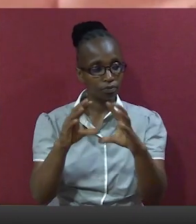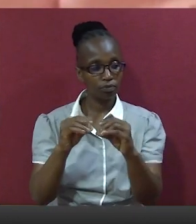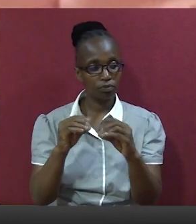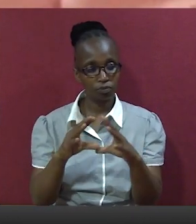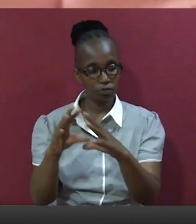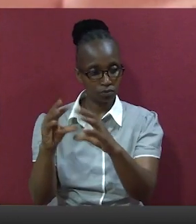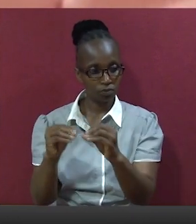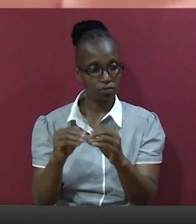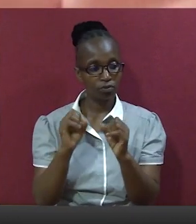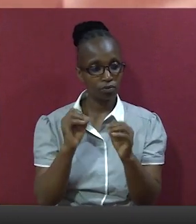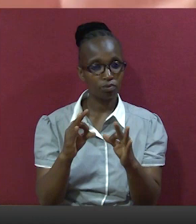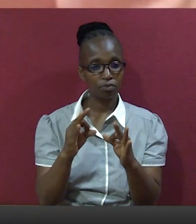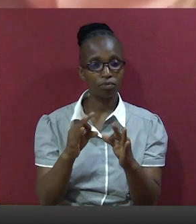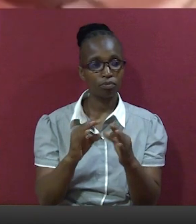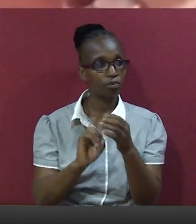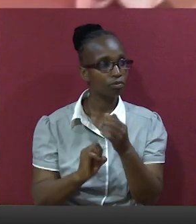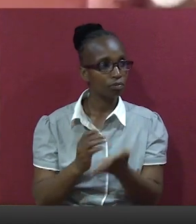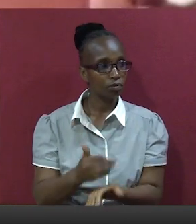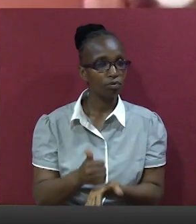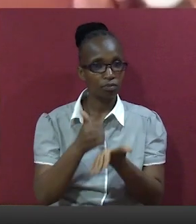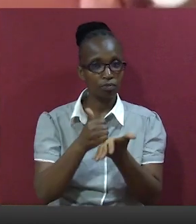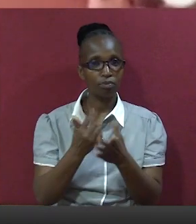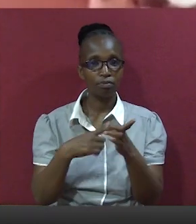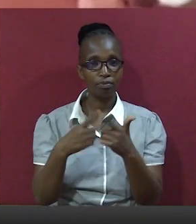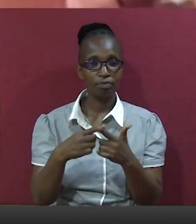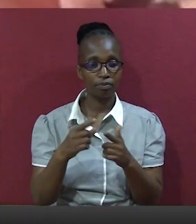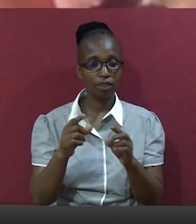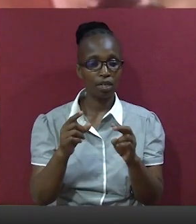pointing we go, Your Excellency. So hiyo mkishika, ukimsaidia hiyo,